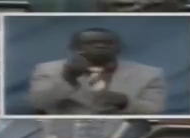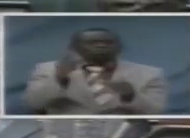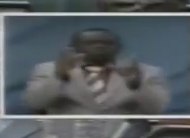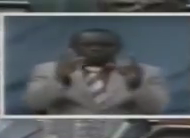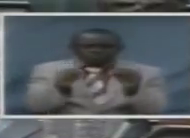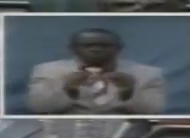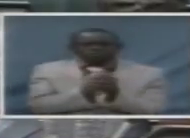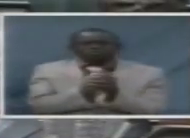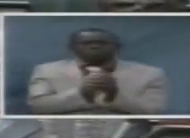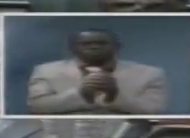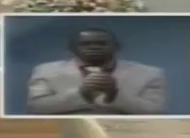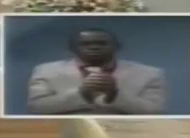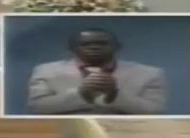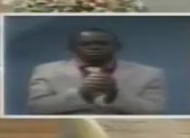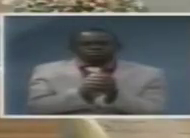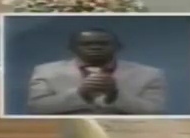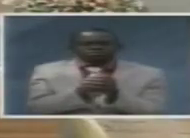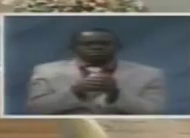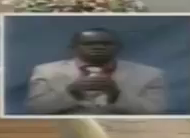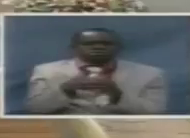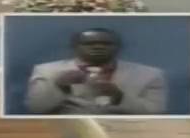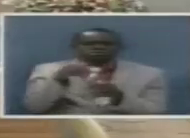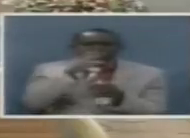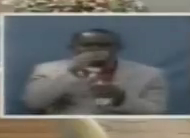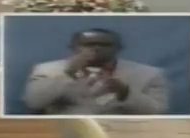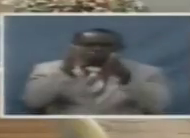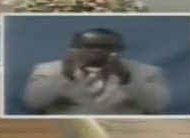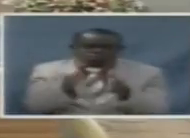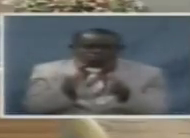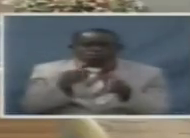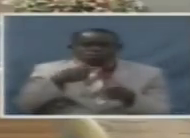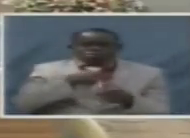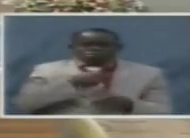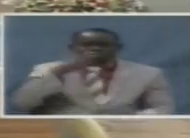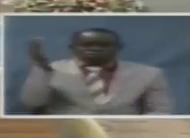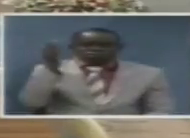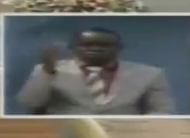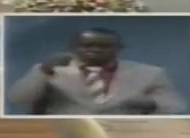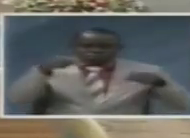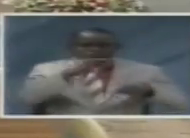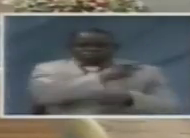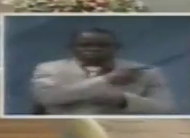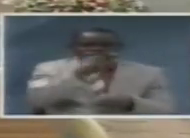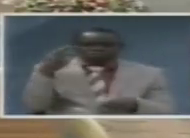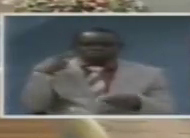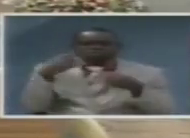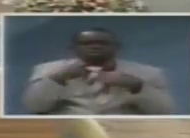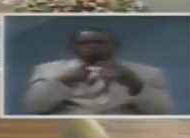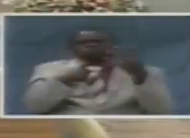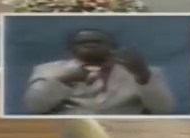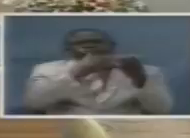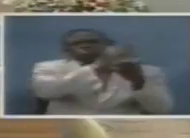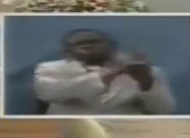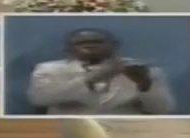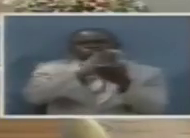Mr. Speaker, my address to this August House is in 4 parts. In part 1, I